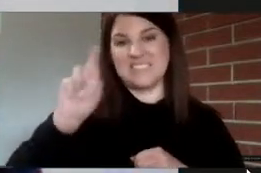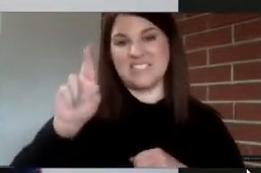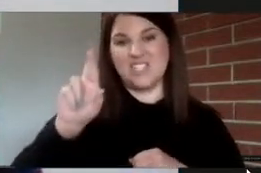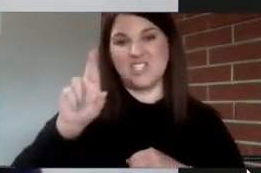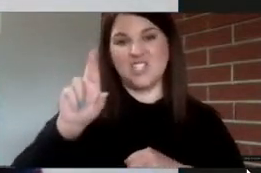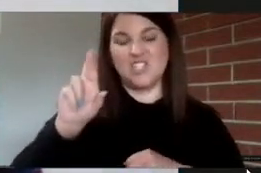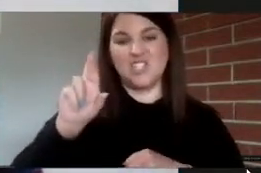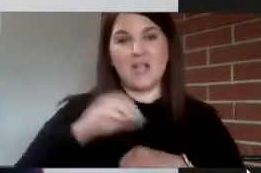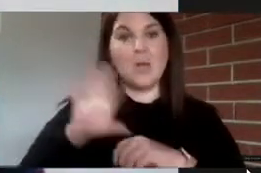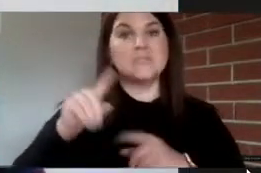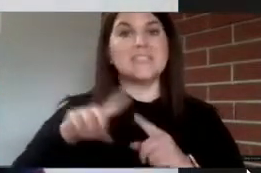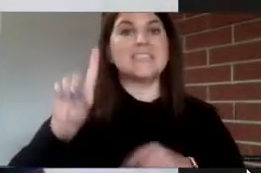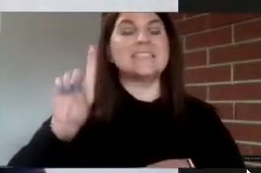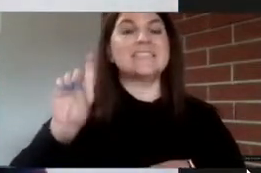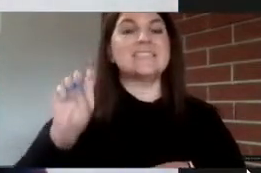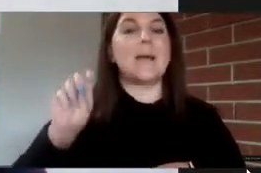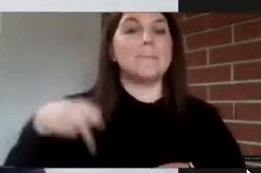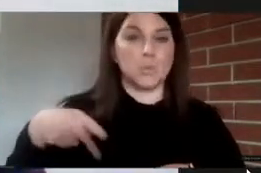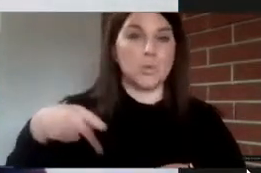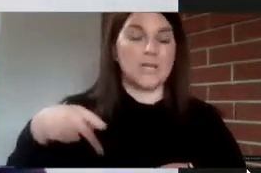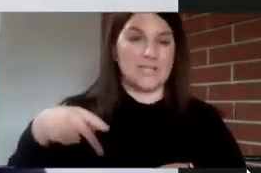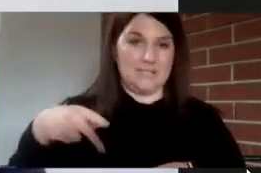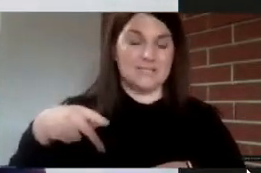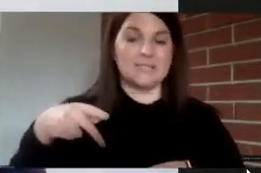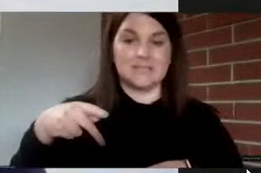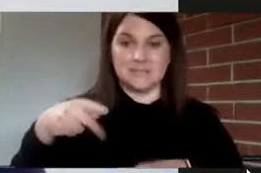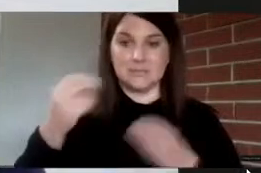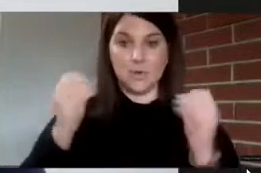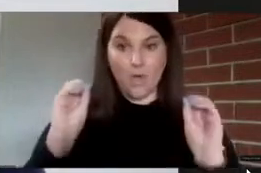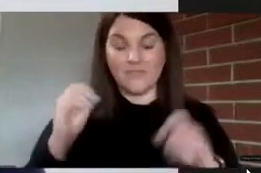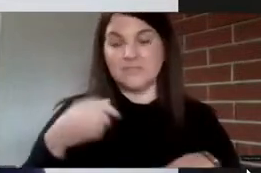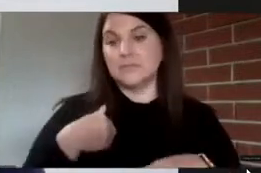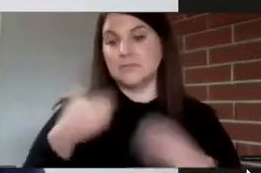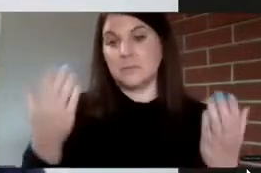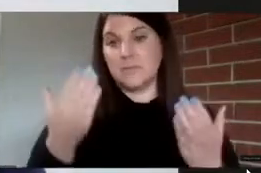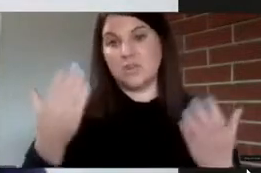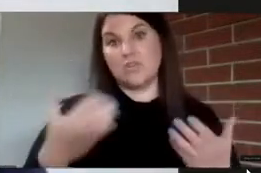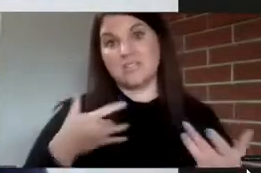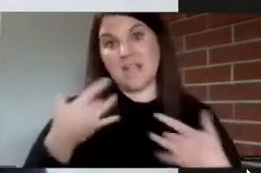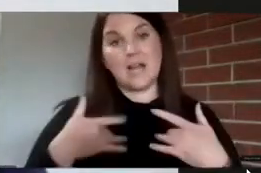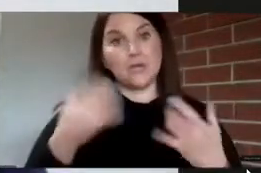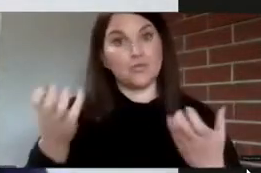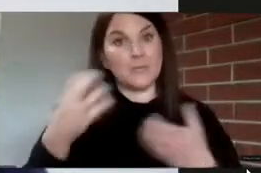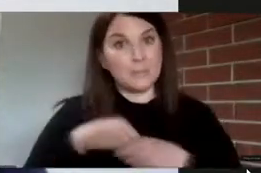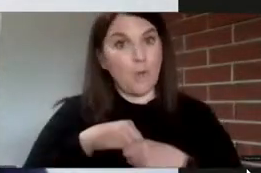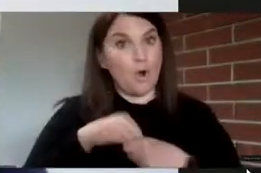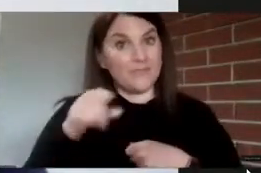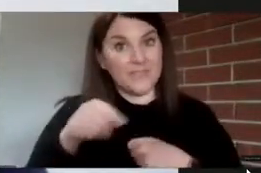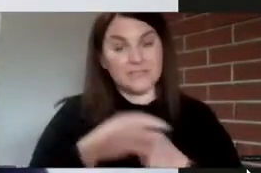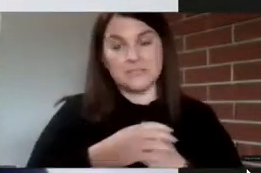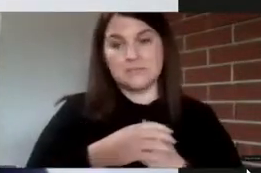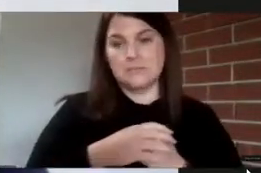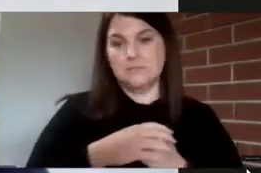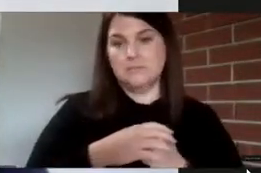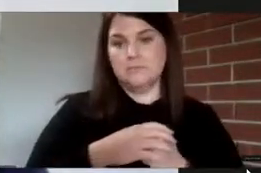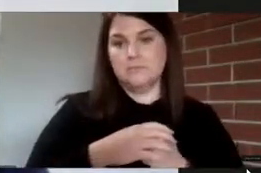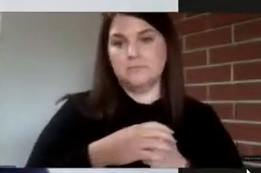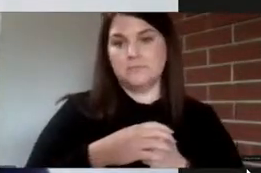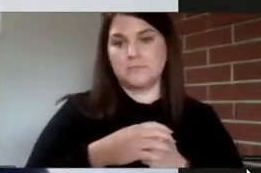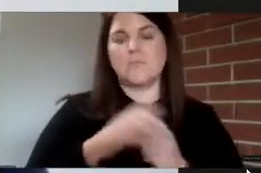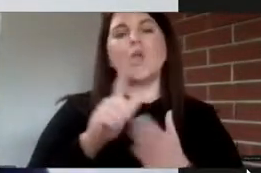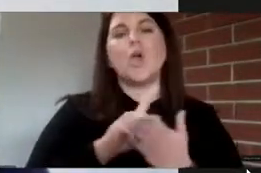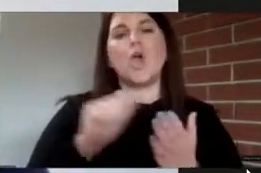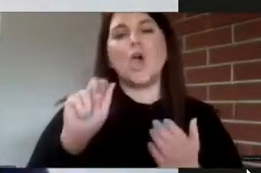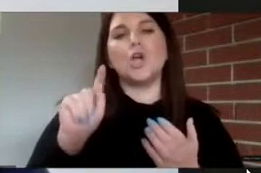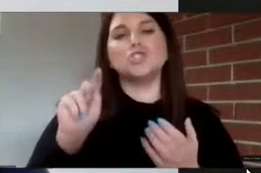Attorney General's office. Really honored to be participating in this with everybody. The department